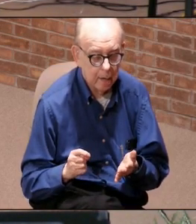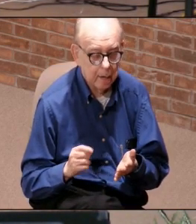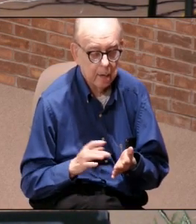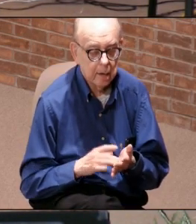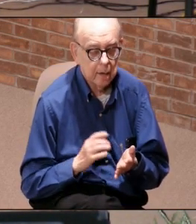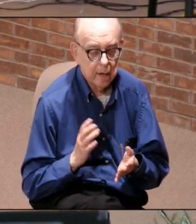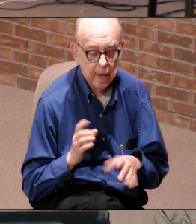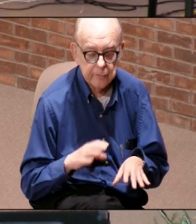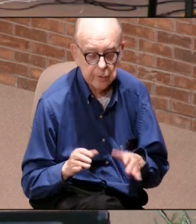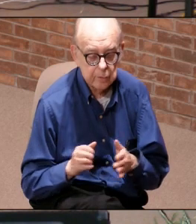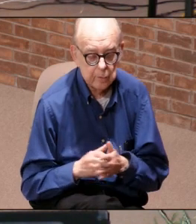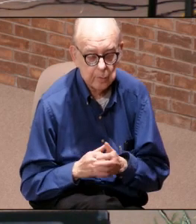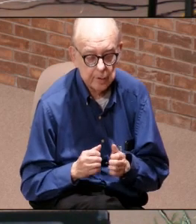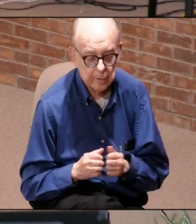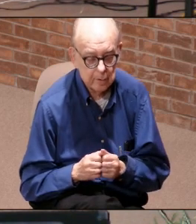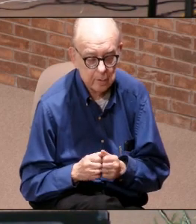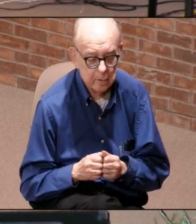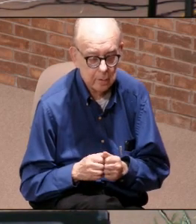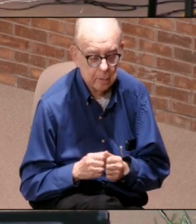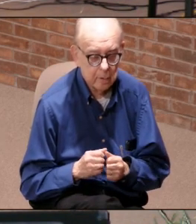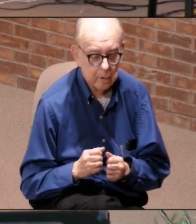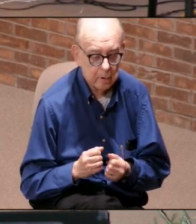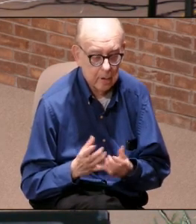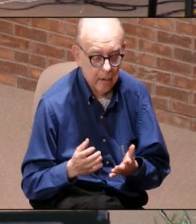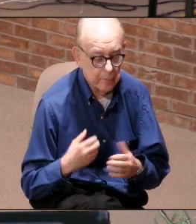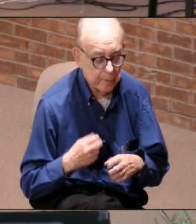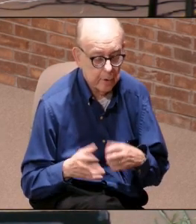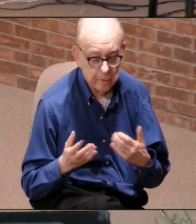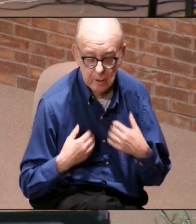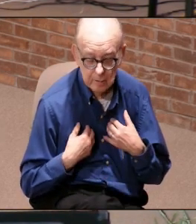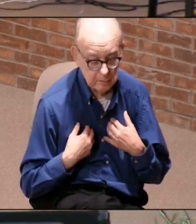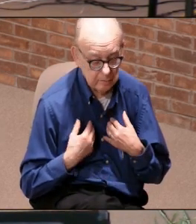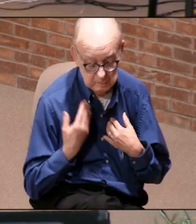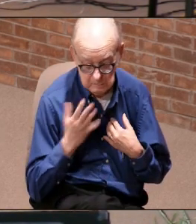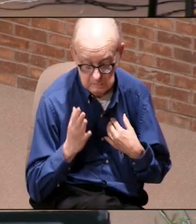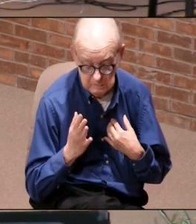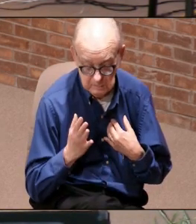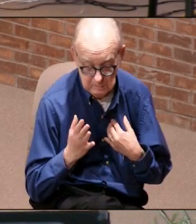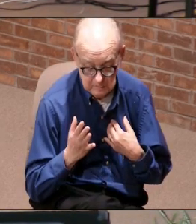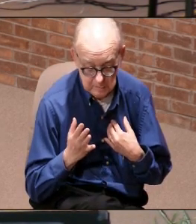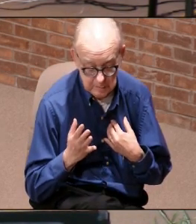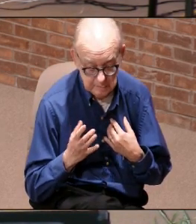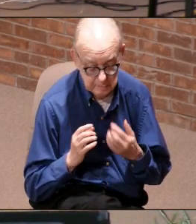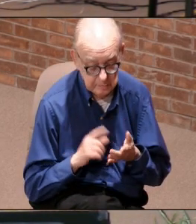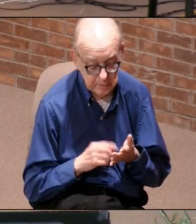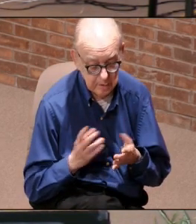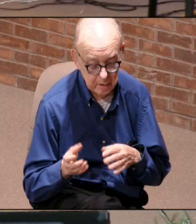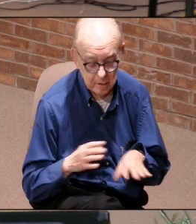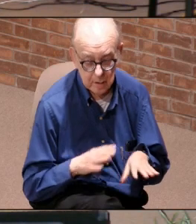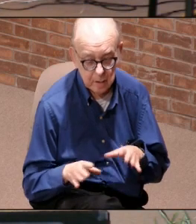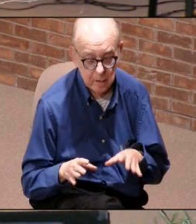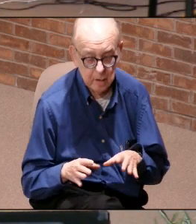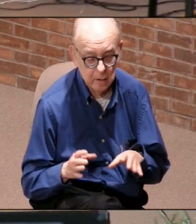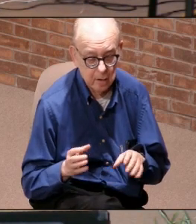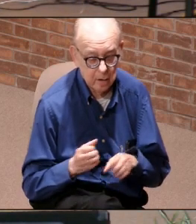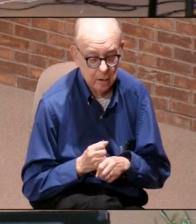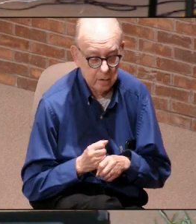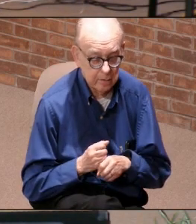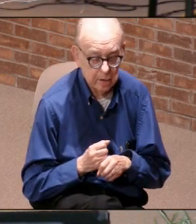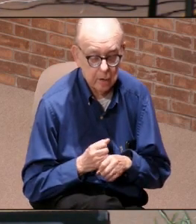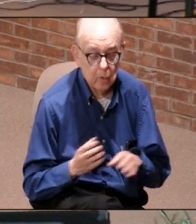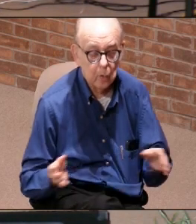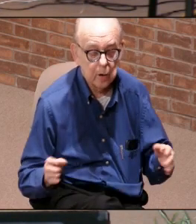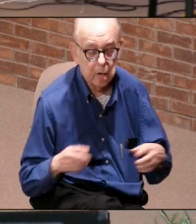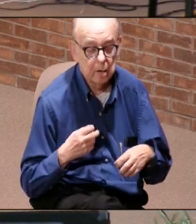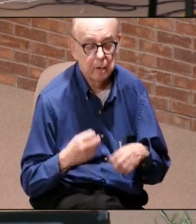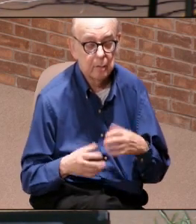to do with how many problems you got? I don't know how many pills he's got, but evidently you got a whole bunch of